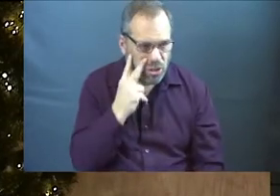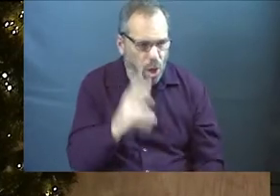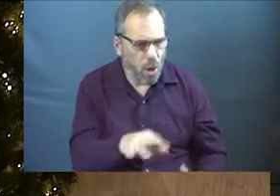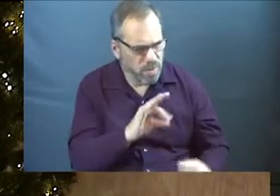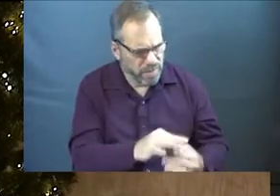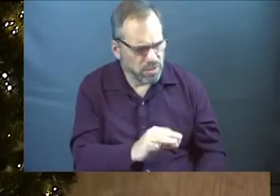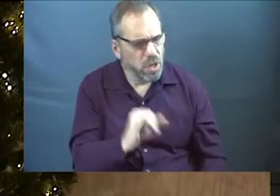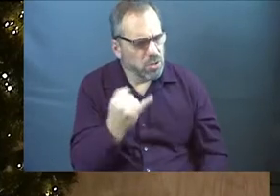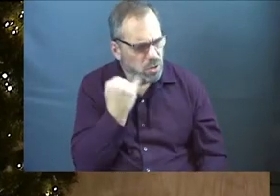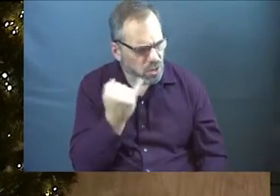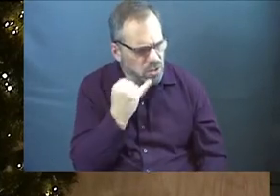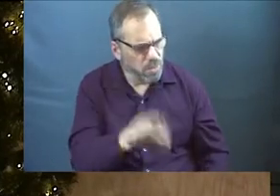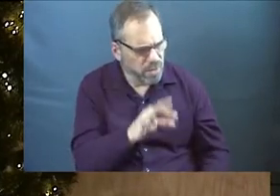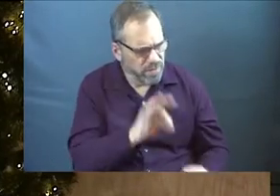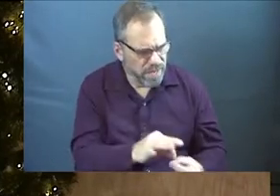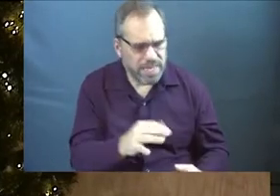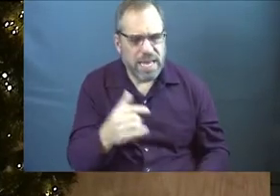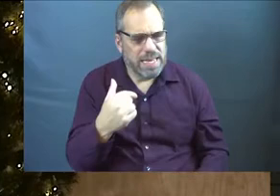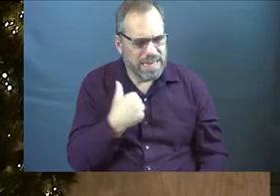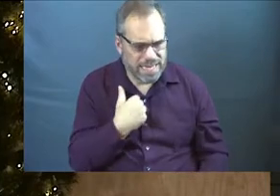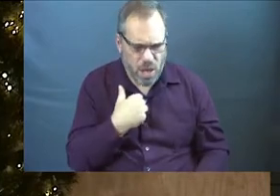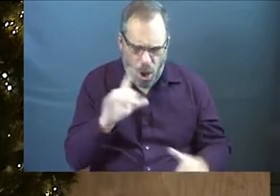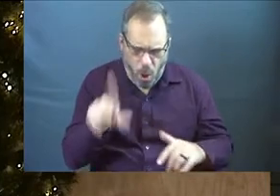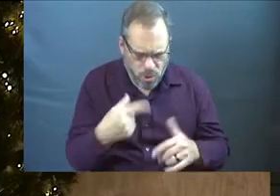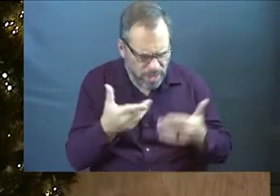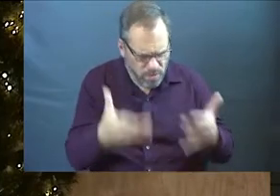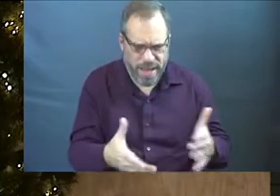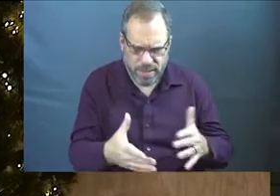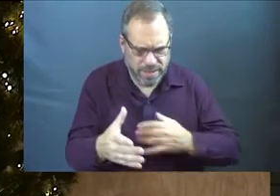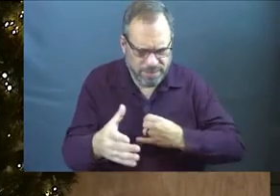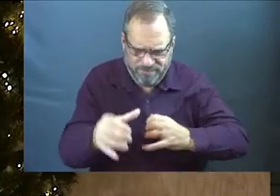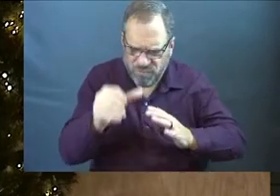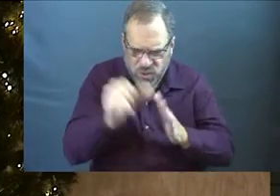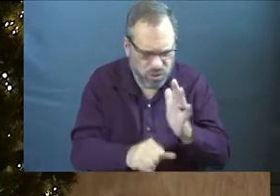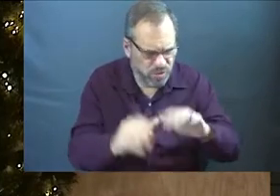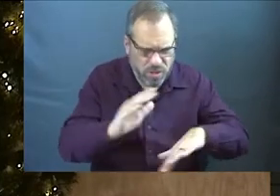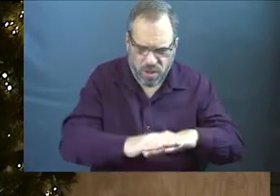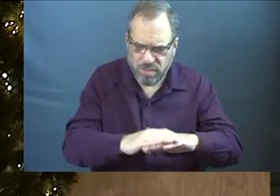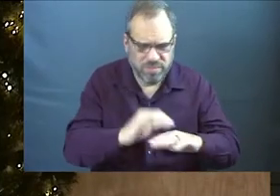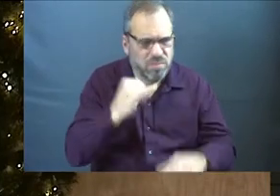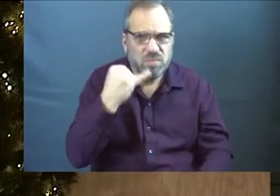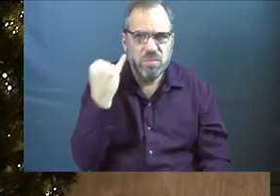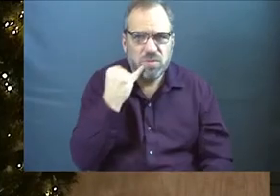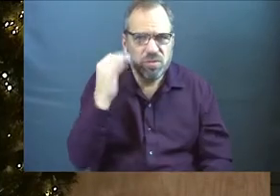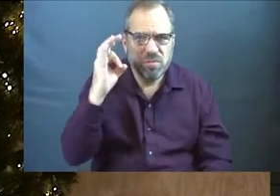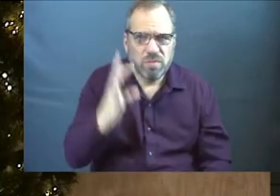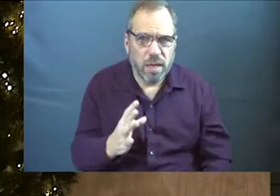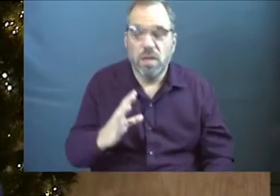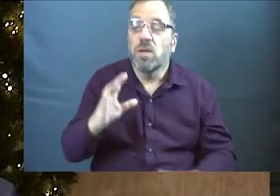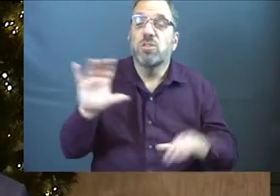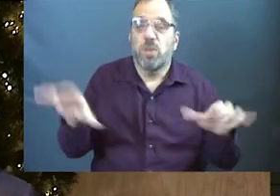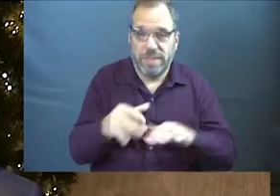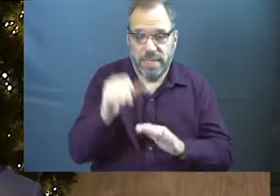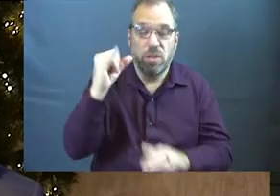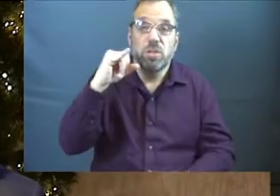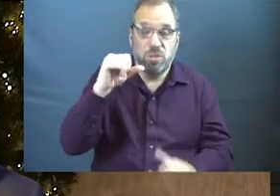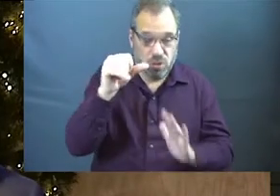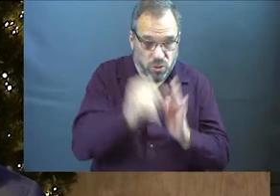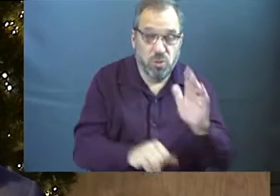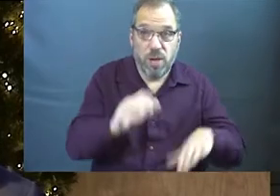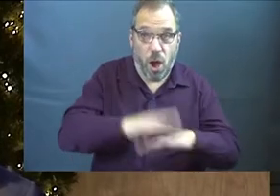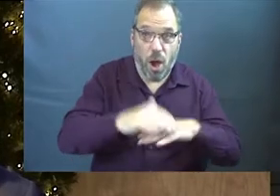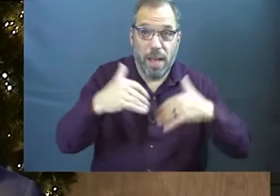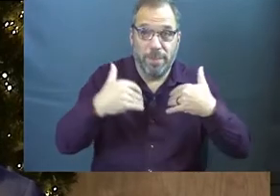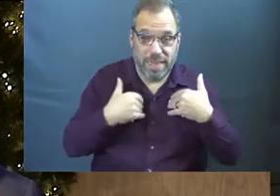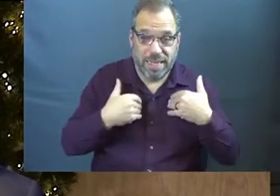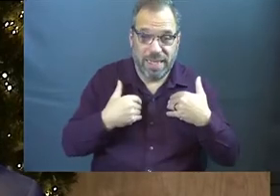me and said, I have to go after it, and this is the only surgery that I can do. And so he did surgery on me, and I